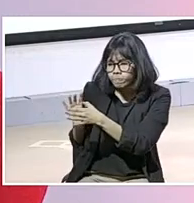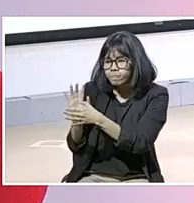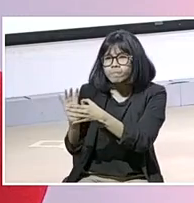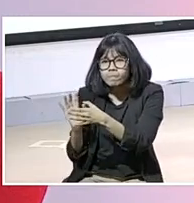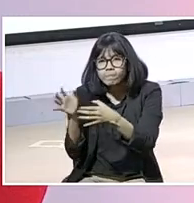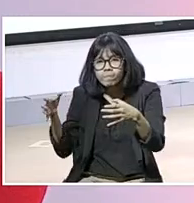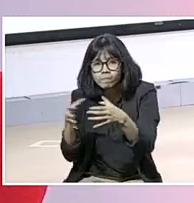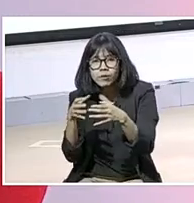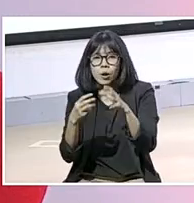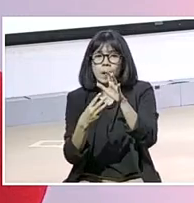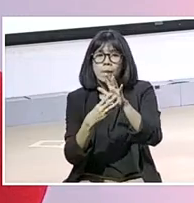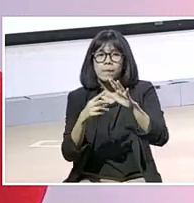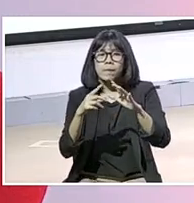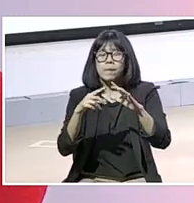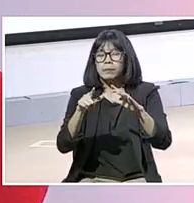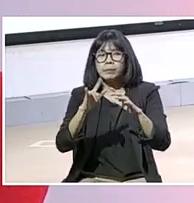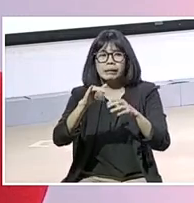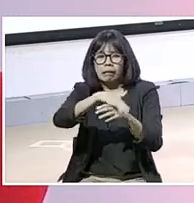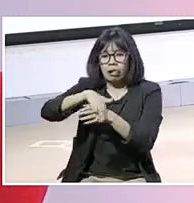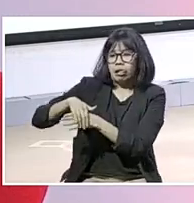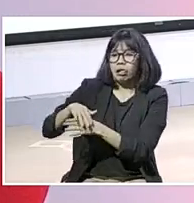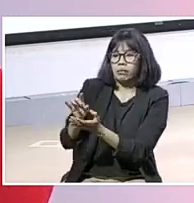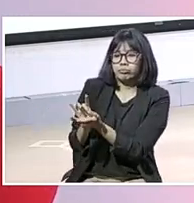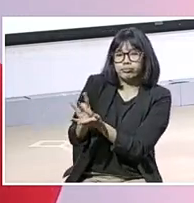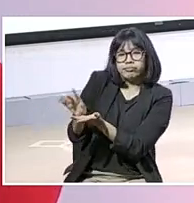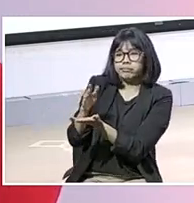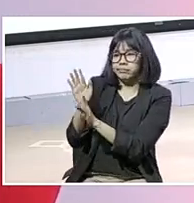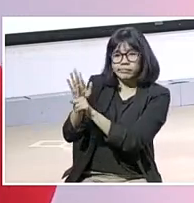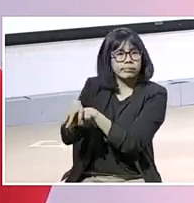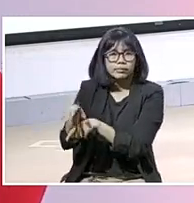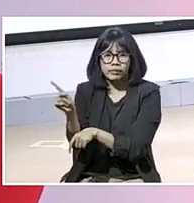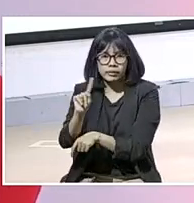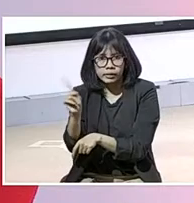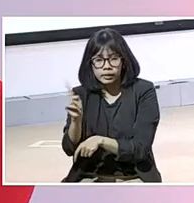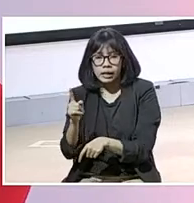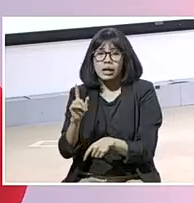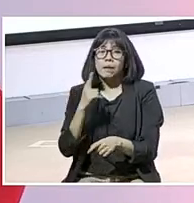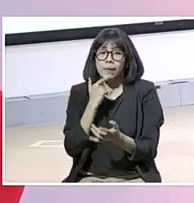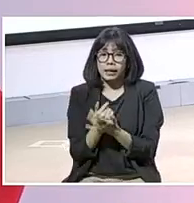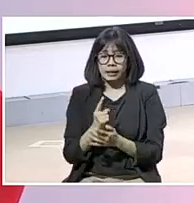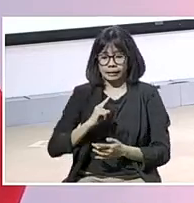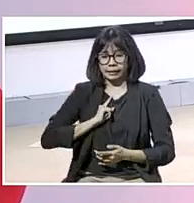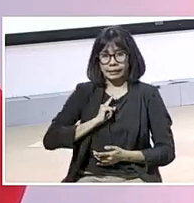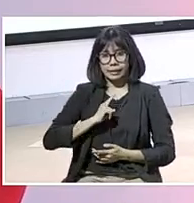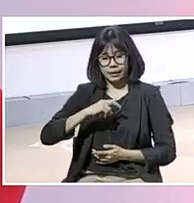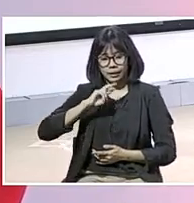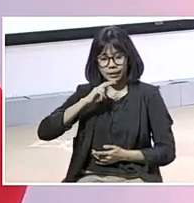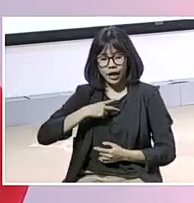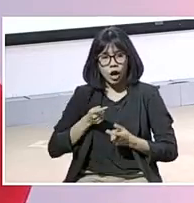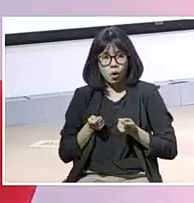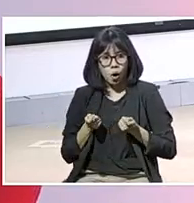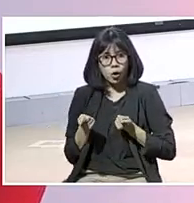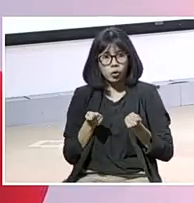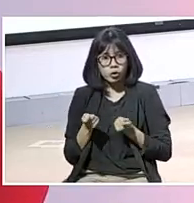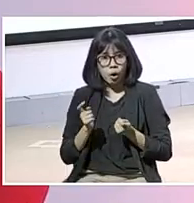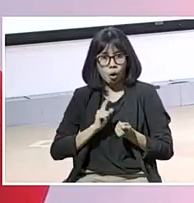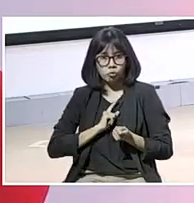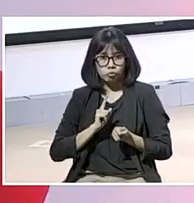say to get over bias, I mean, sometimes it may be out of your control, but if it's in your control,